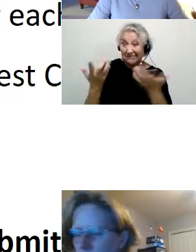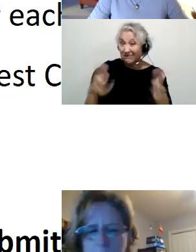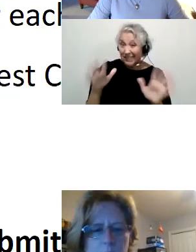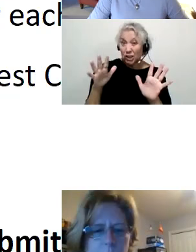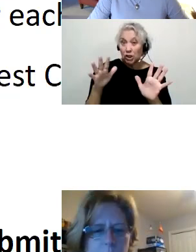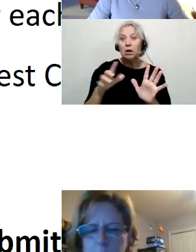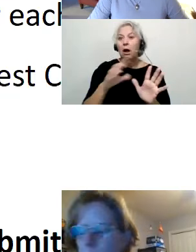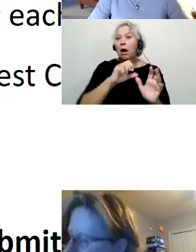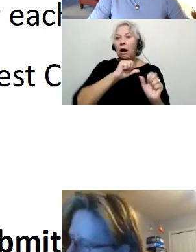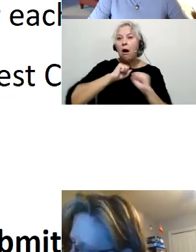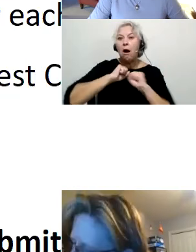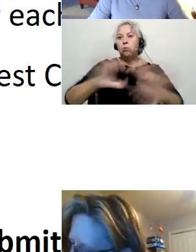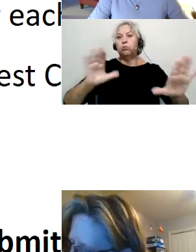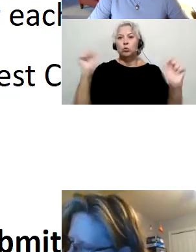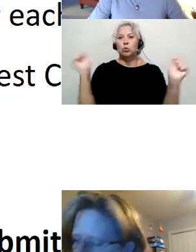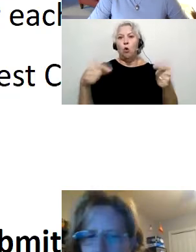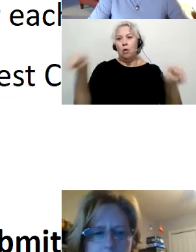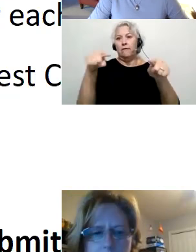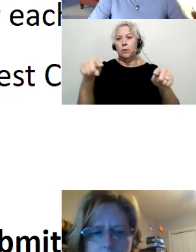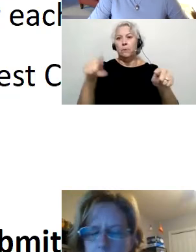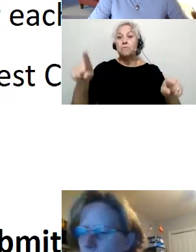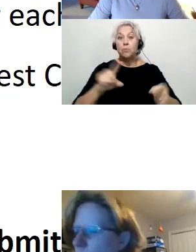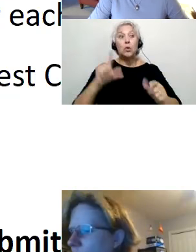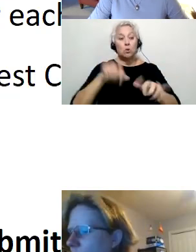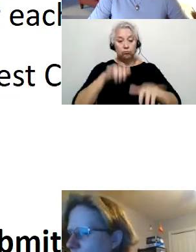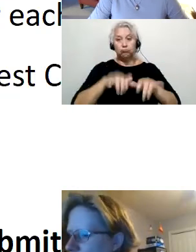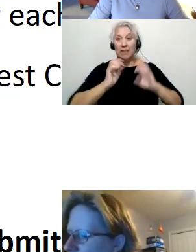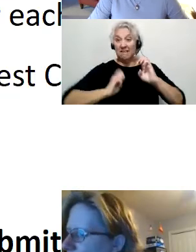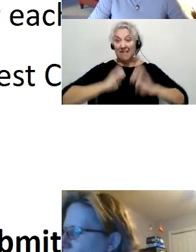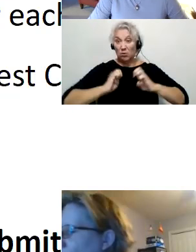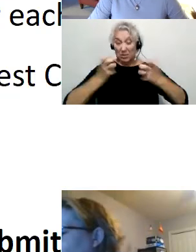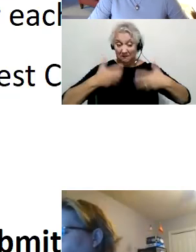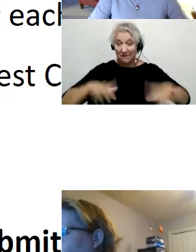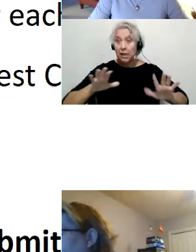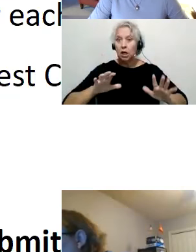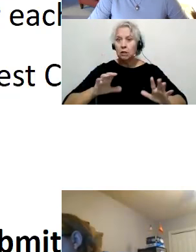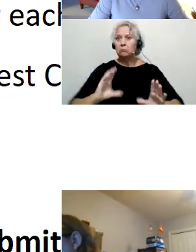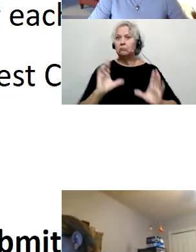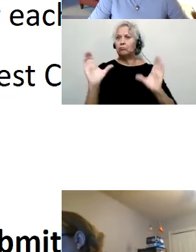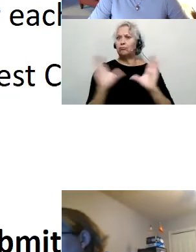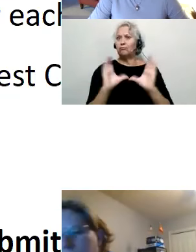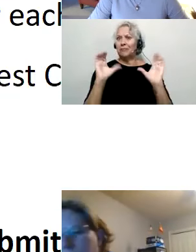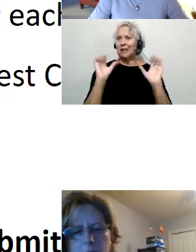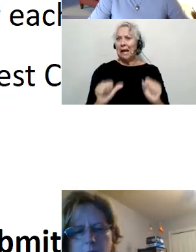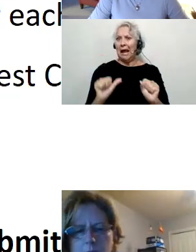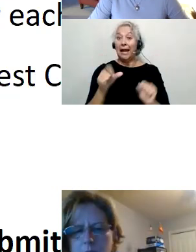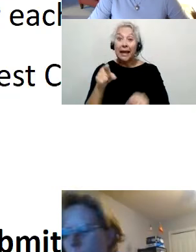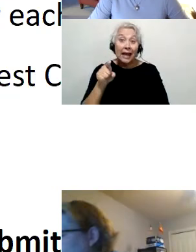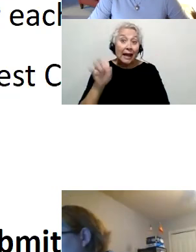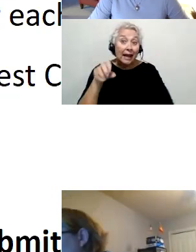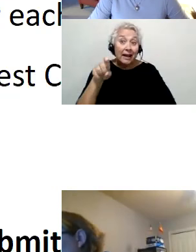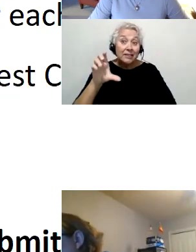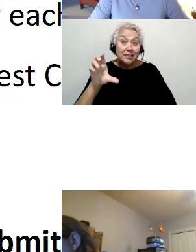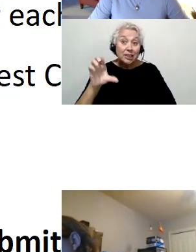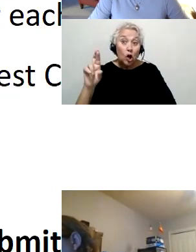your online evaluation, you'll be able to print certificates for each day. If you are a certified rehabilitation